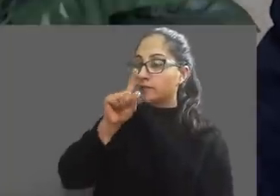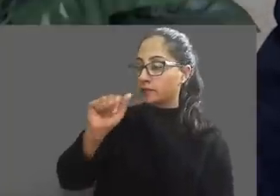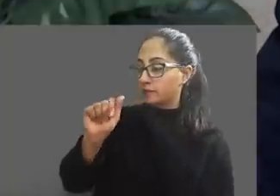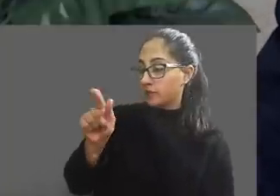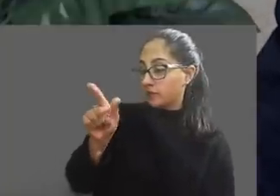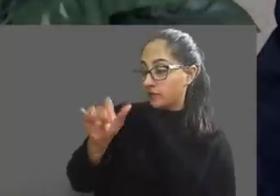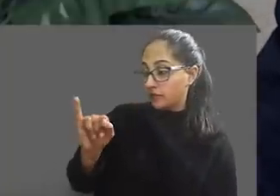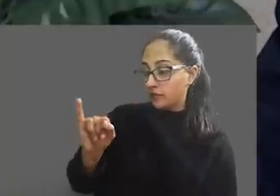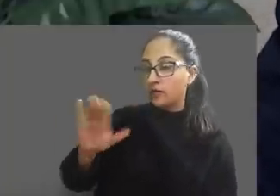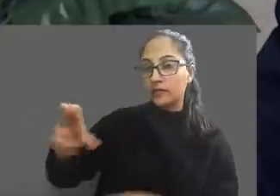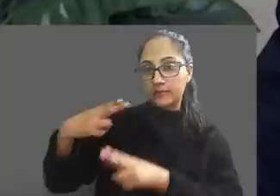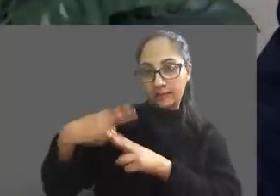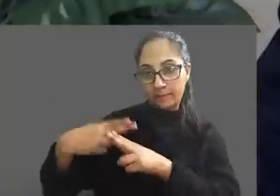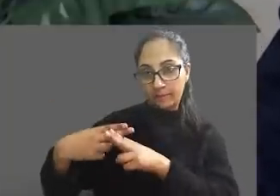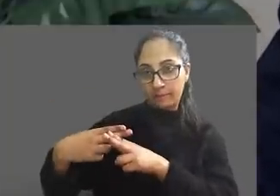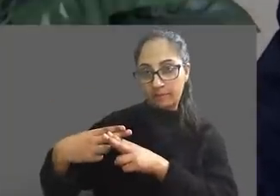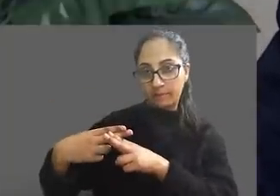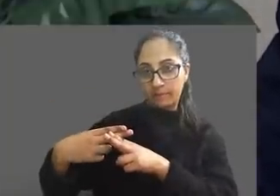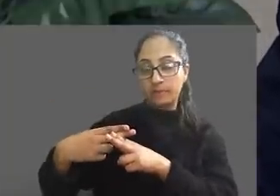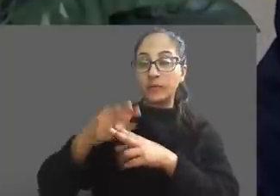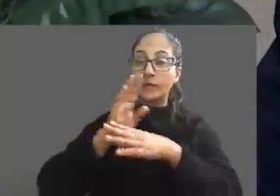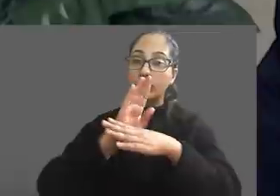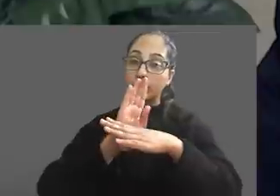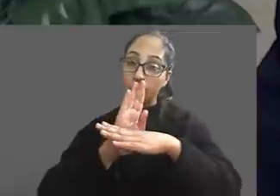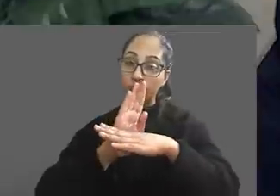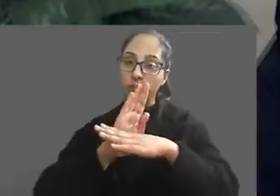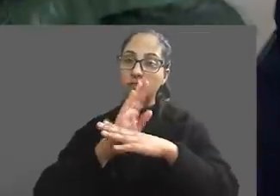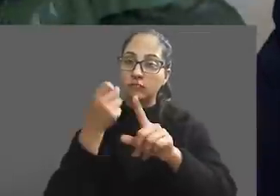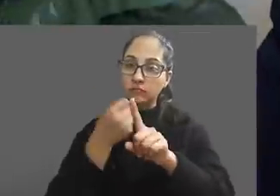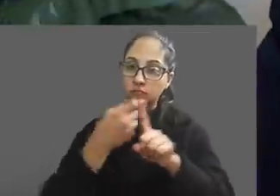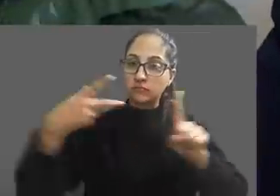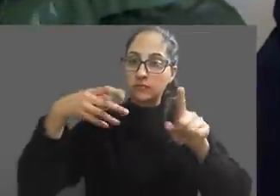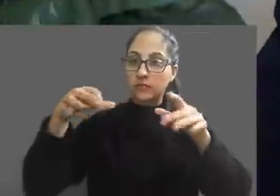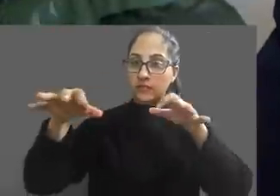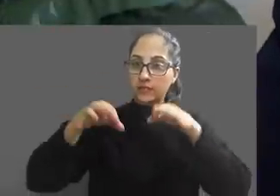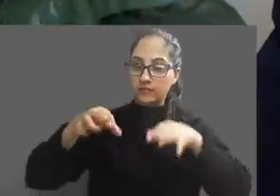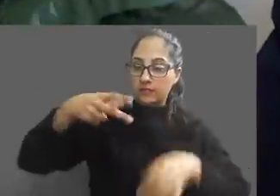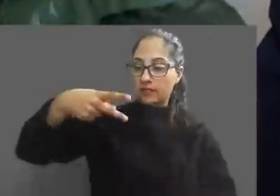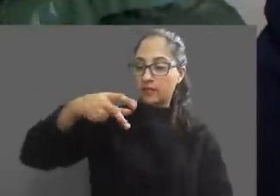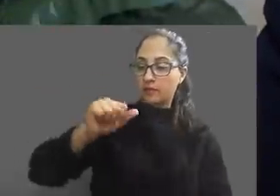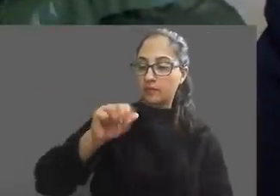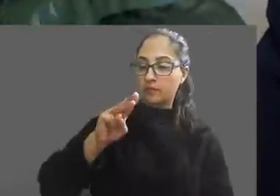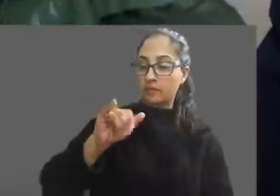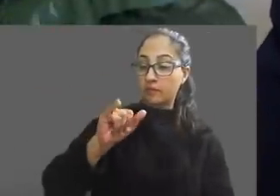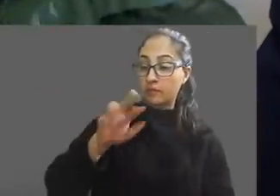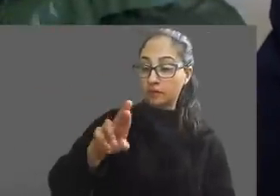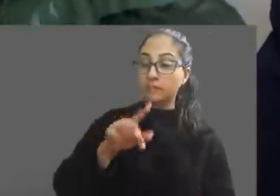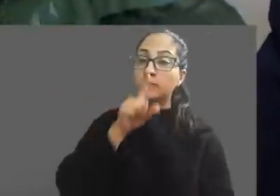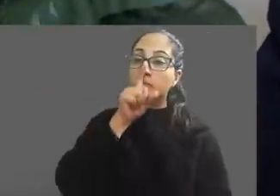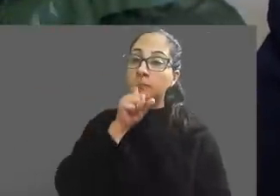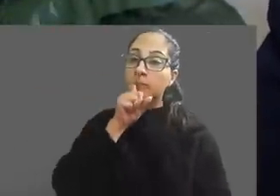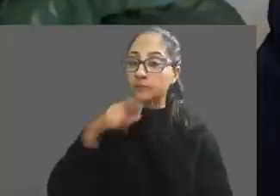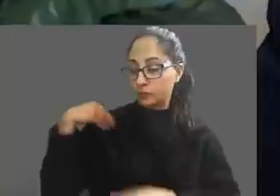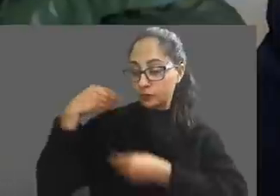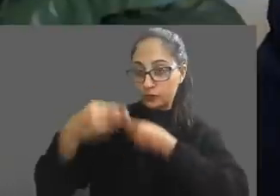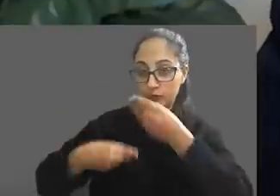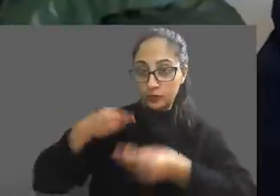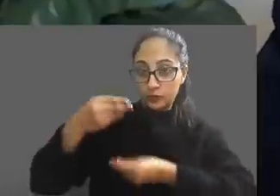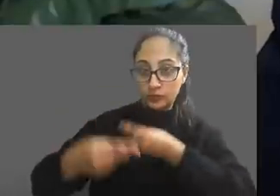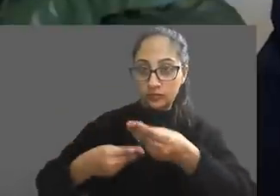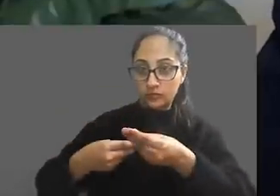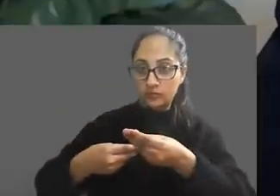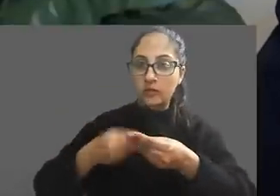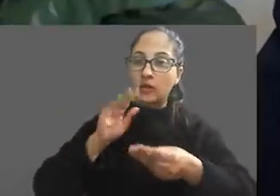the best Tajik film at the International Film Festival. Across the Pamirs, and in places like Hunza, Gilgit, and